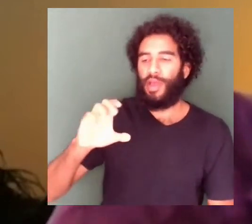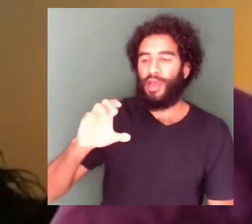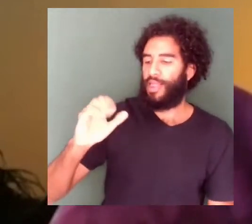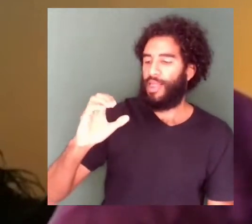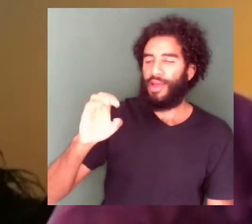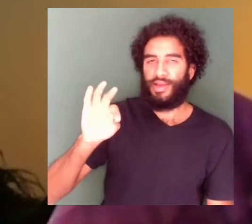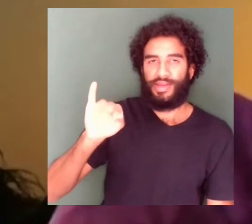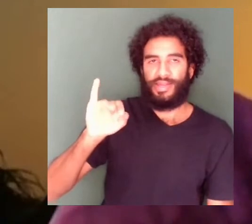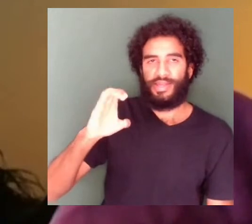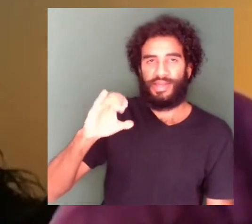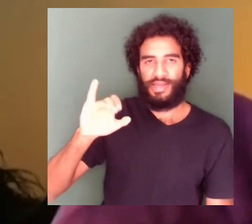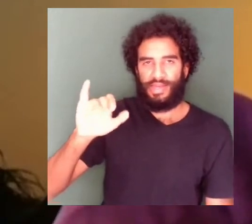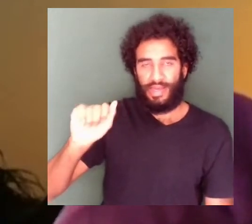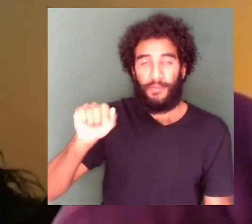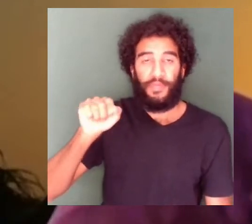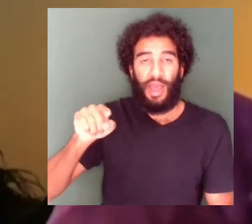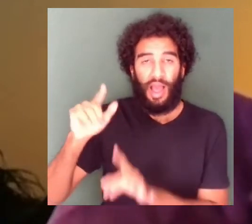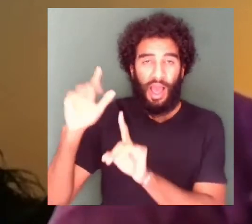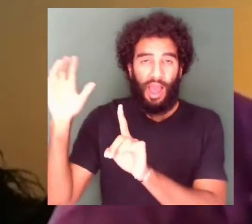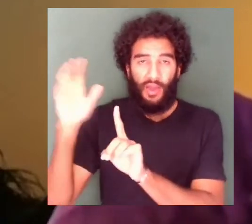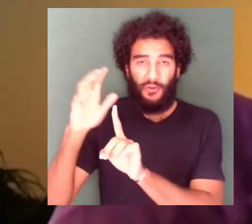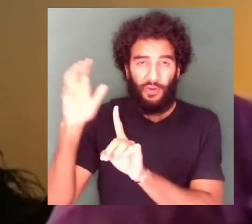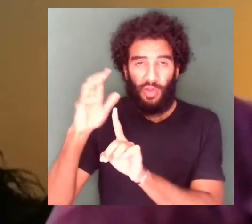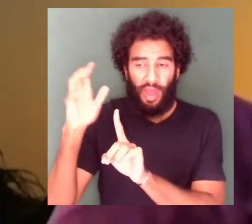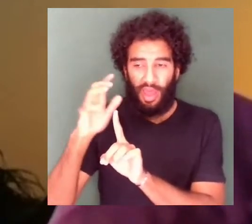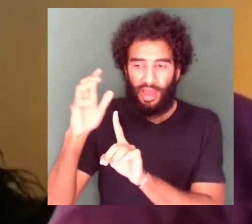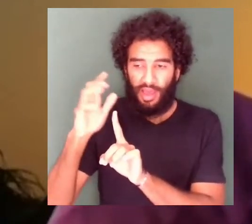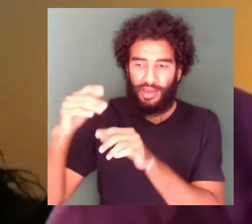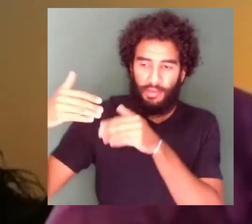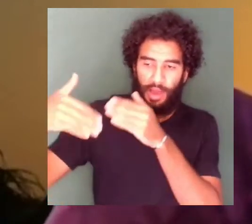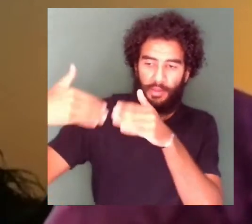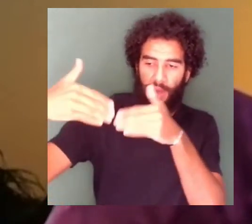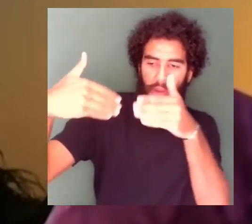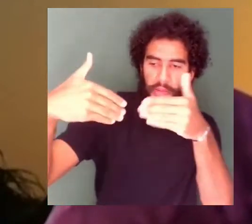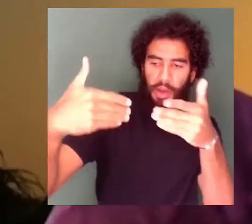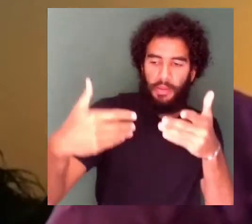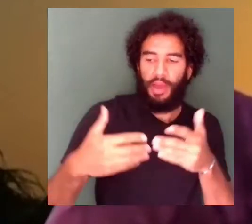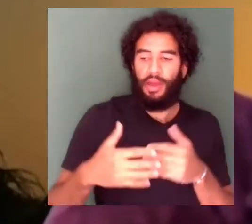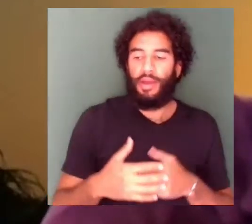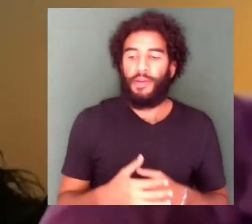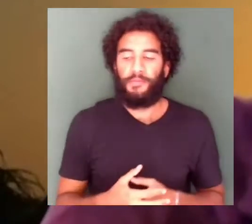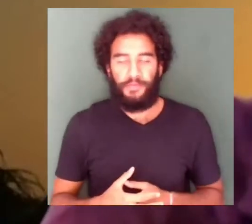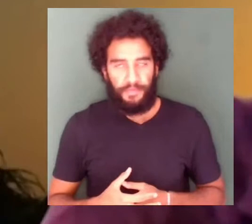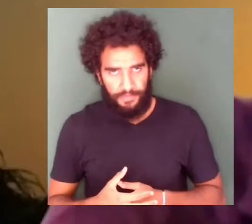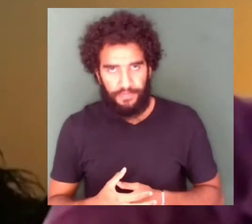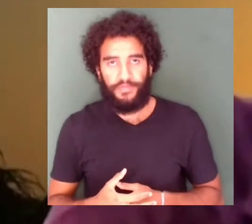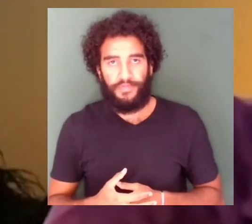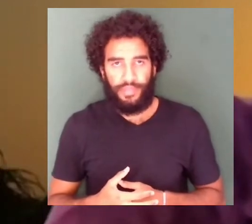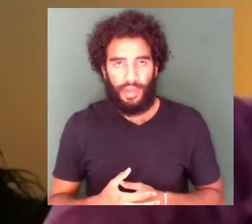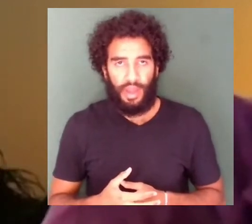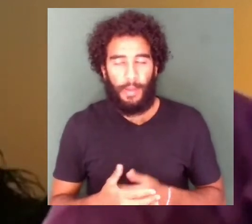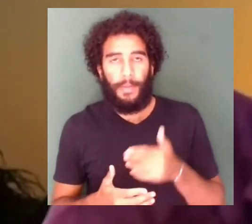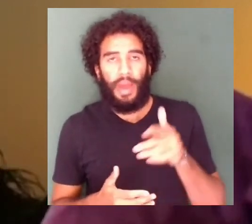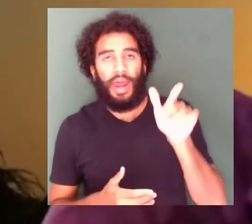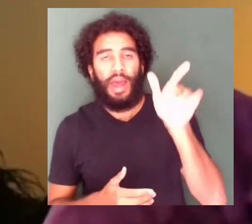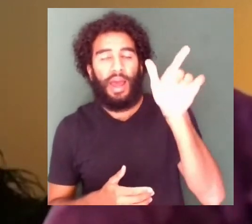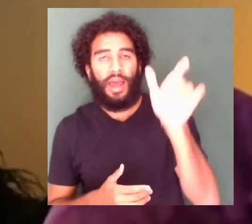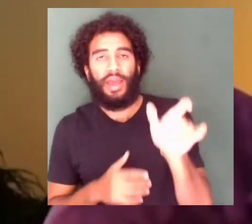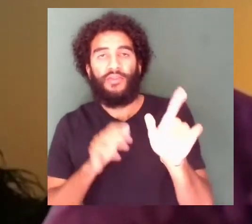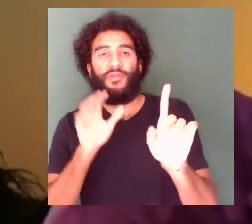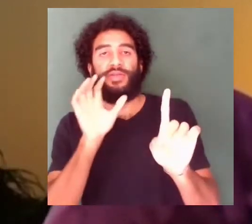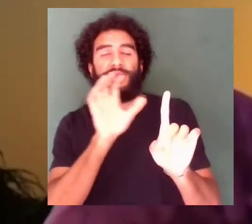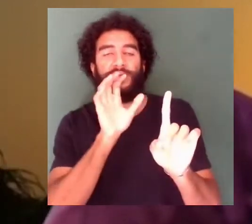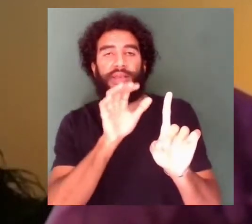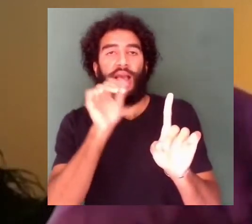toda a influência que ela tenta passar... This can tries to influence